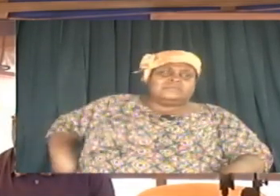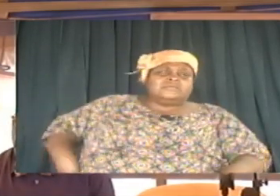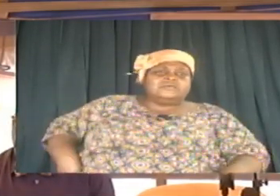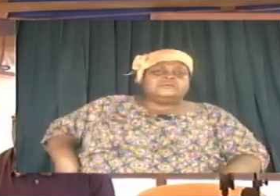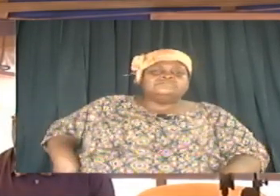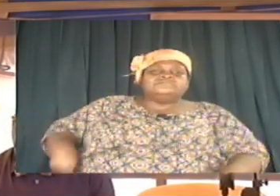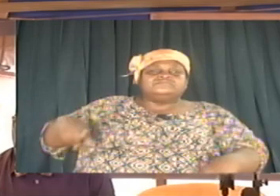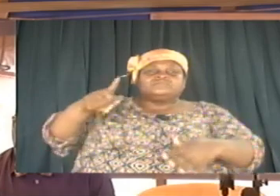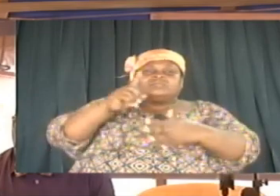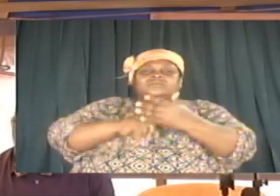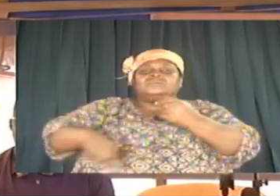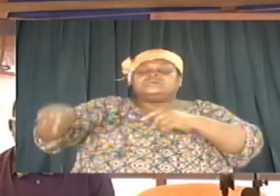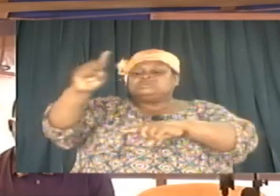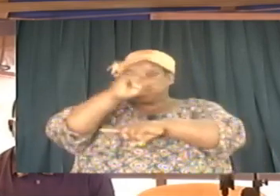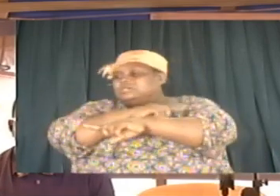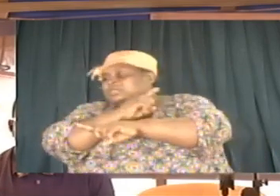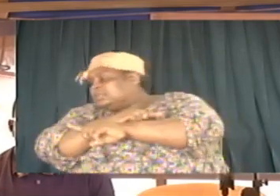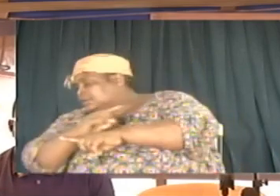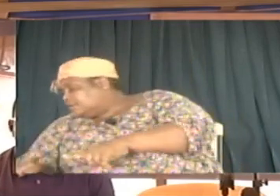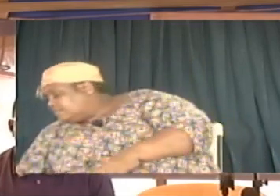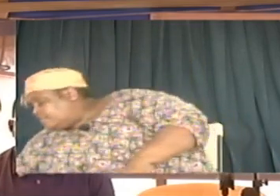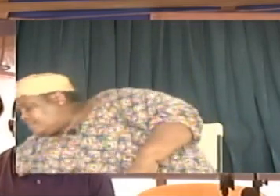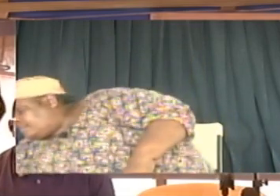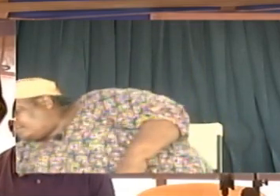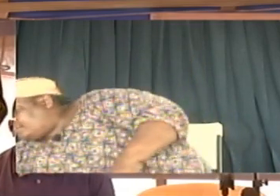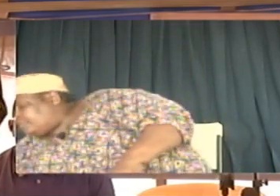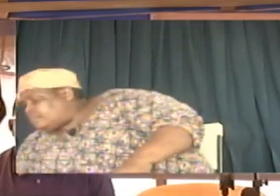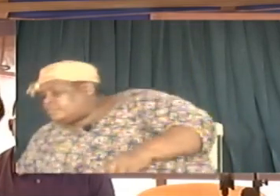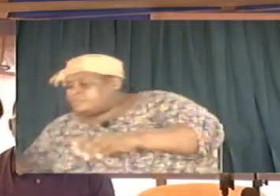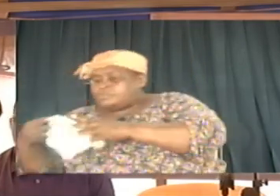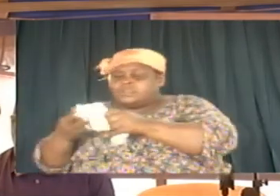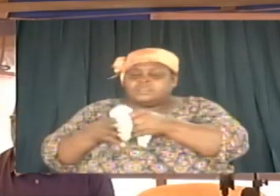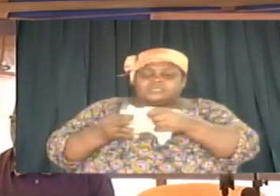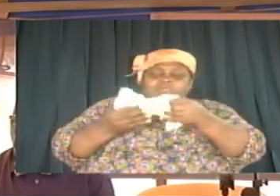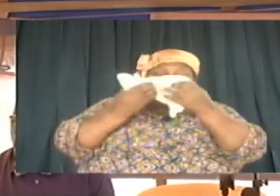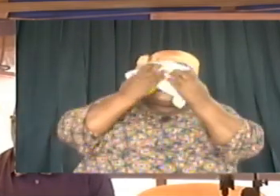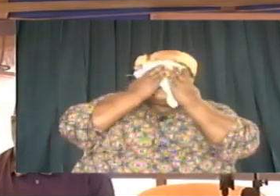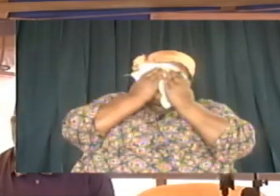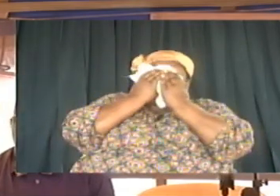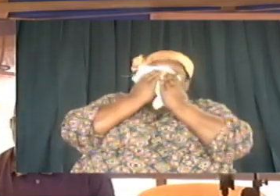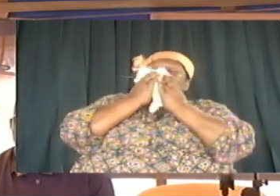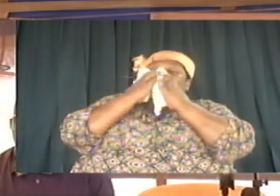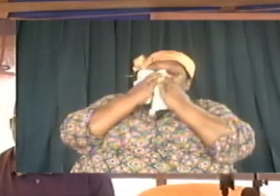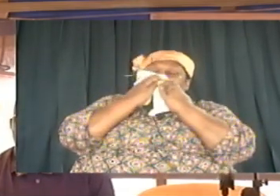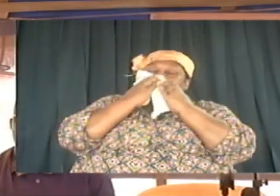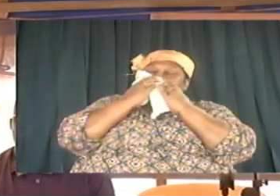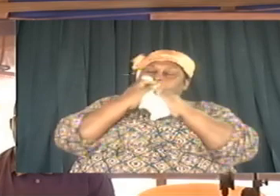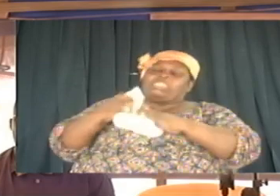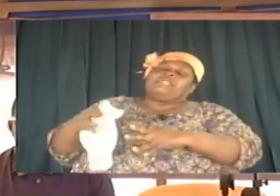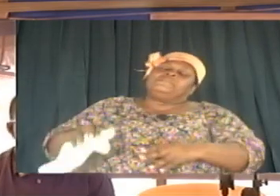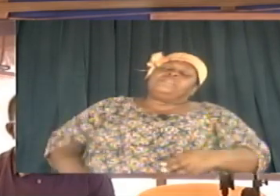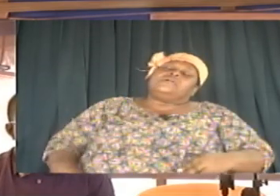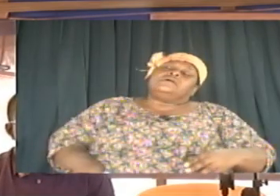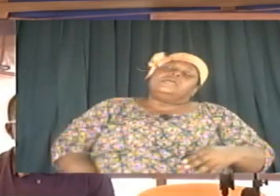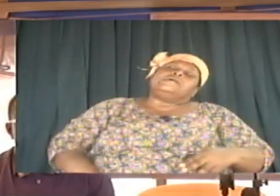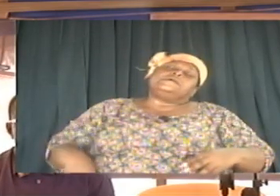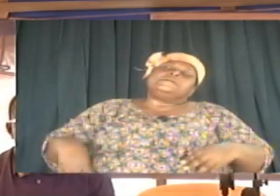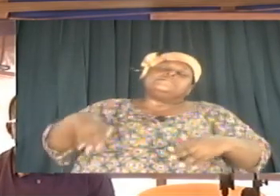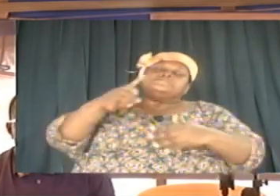What a day, what a God, what a Savior. At this